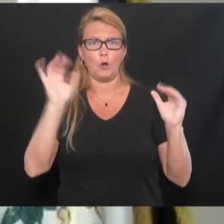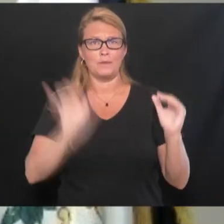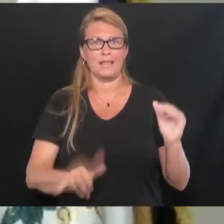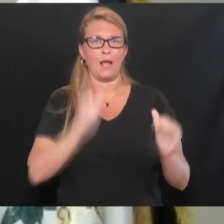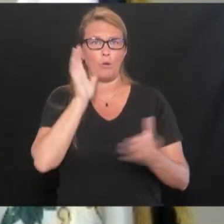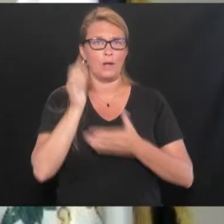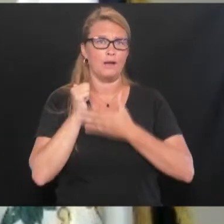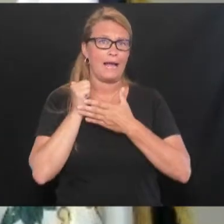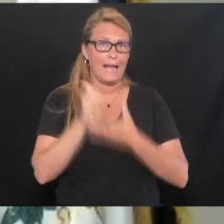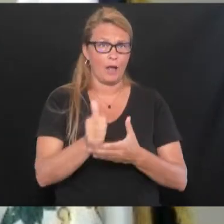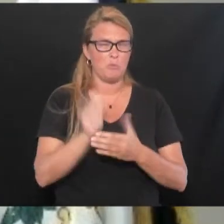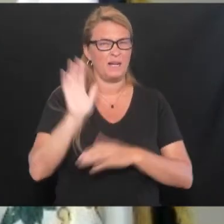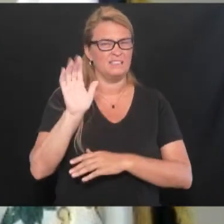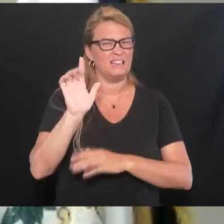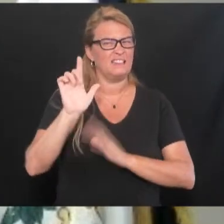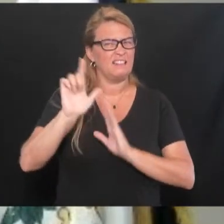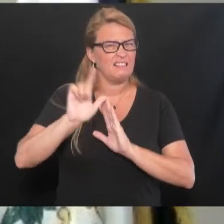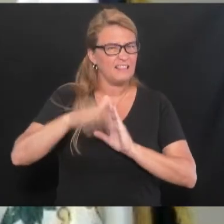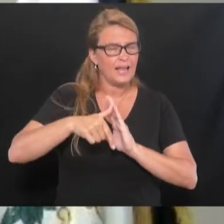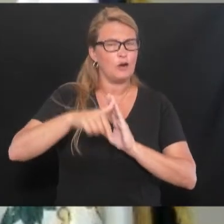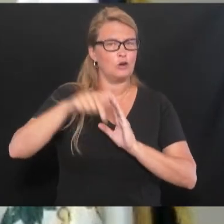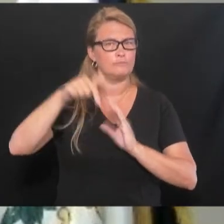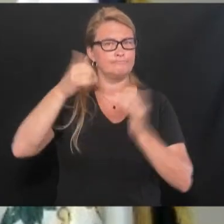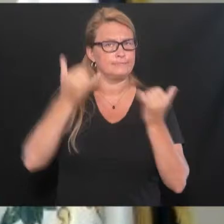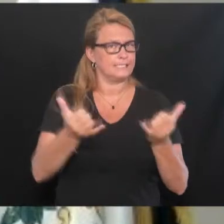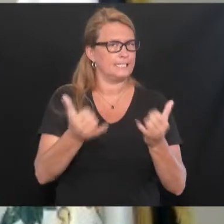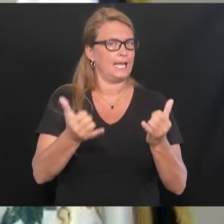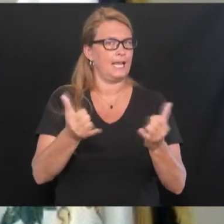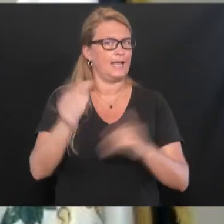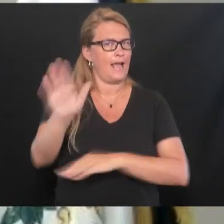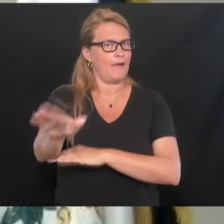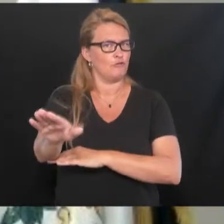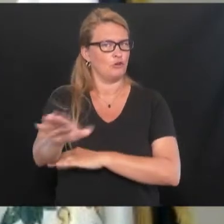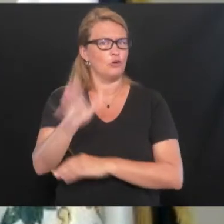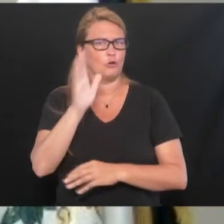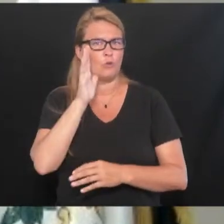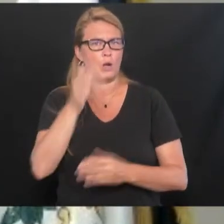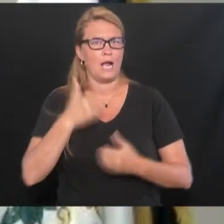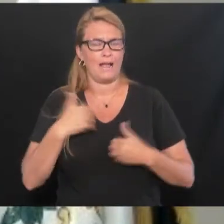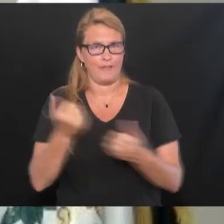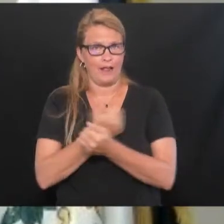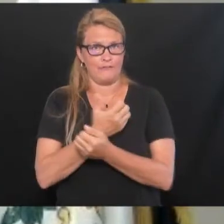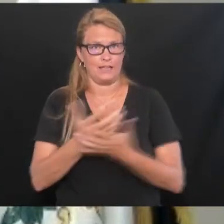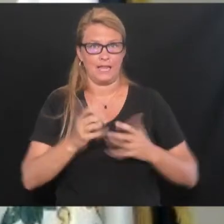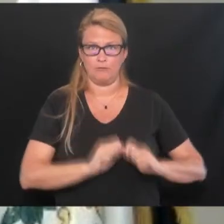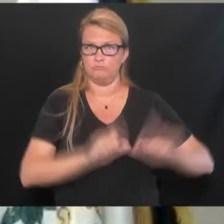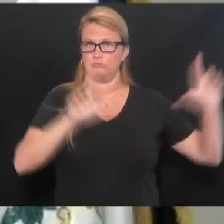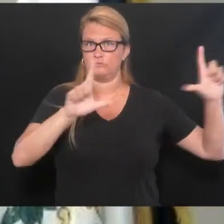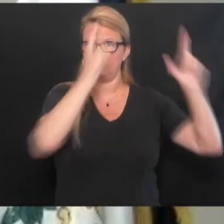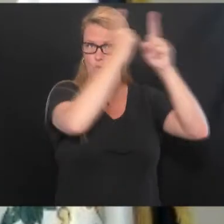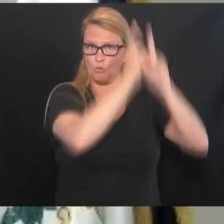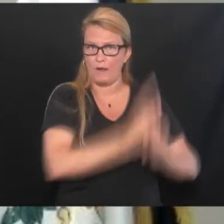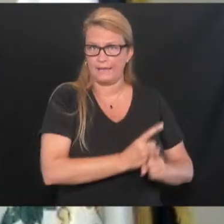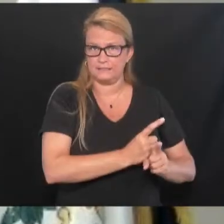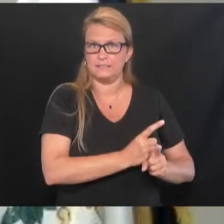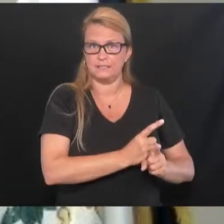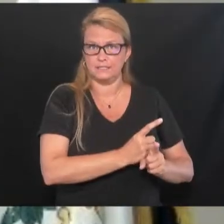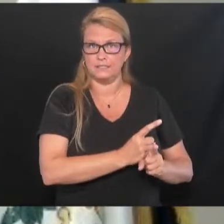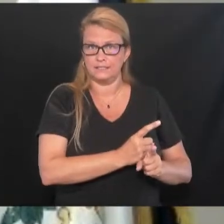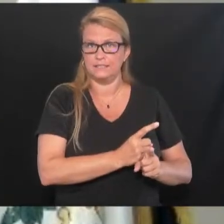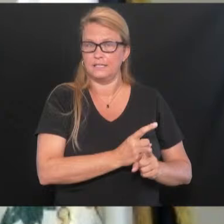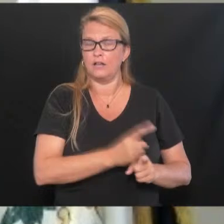this afternoon, towards the end of the day, we should have the dashboard for the most part corrected for the